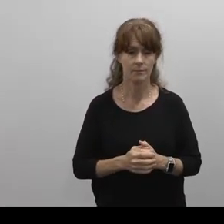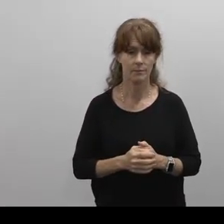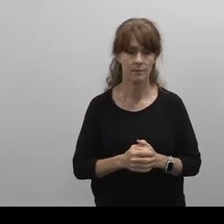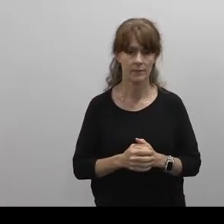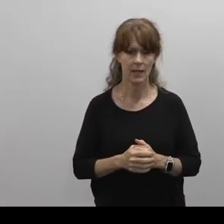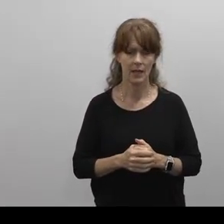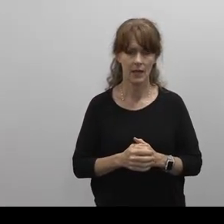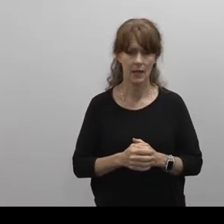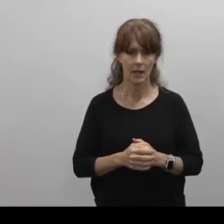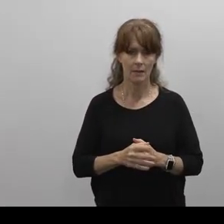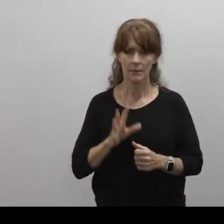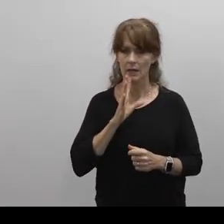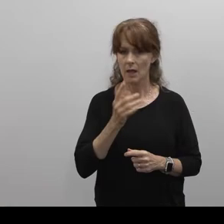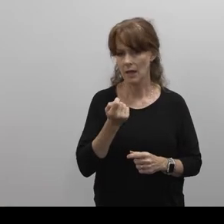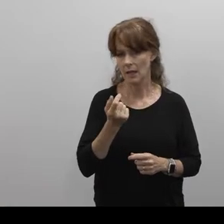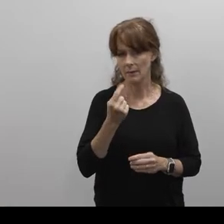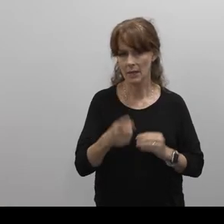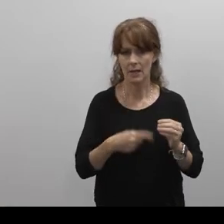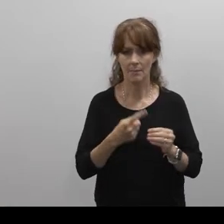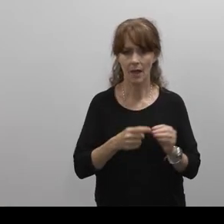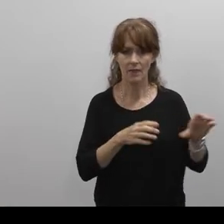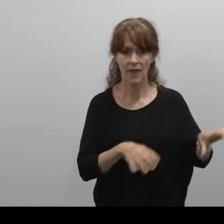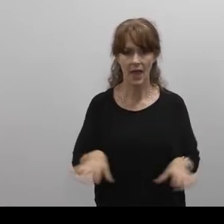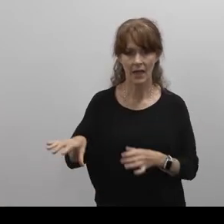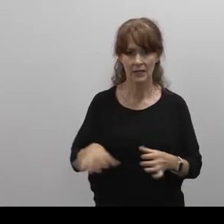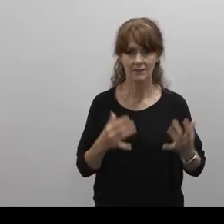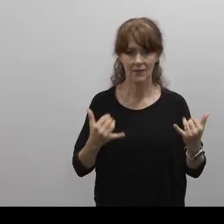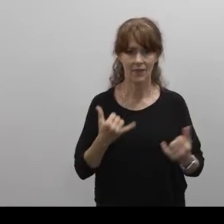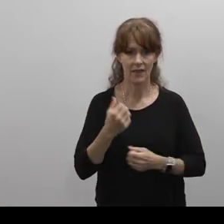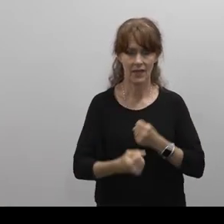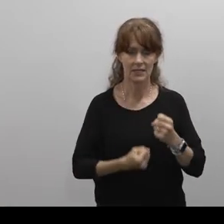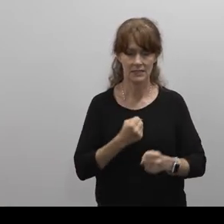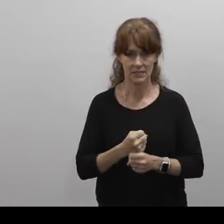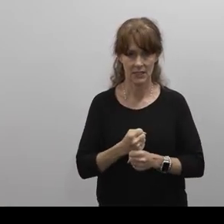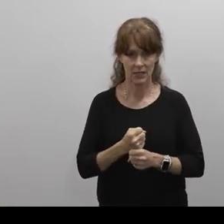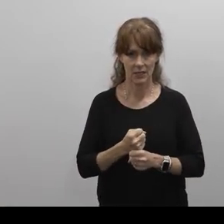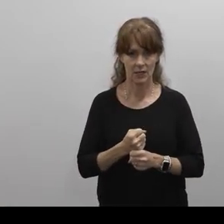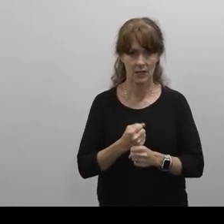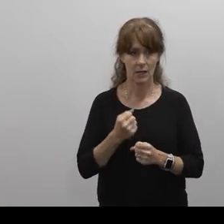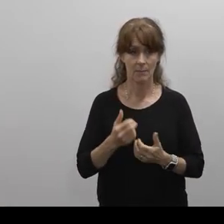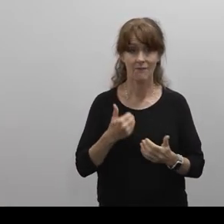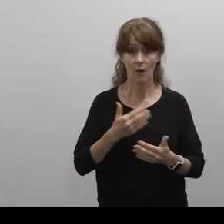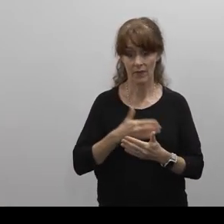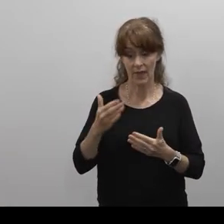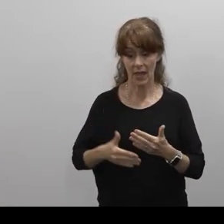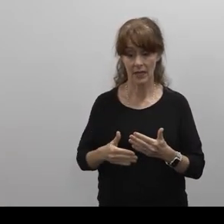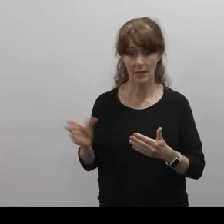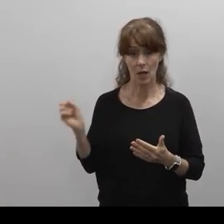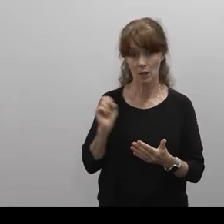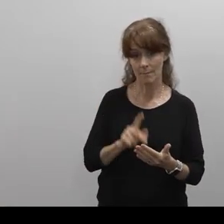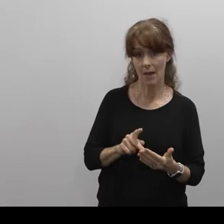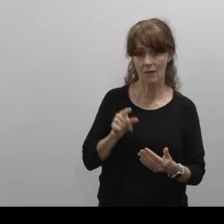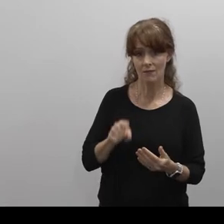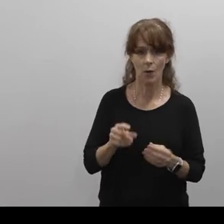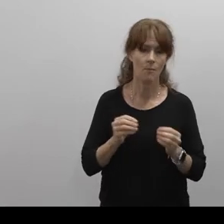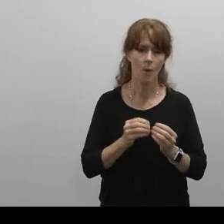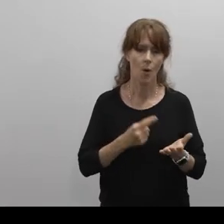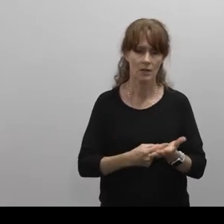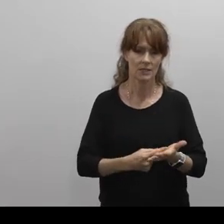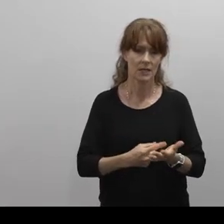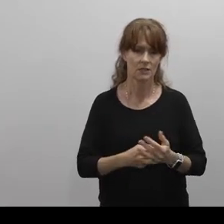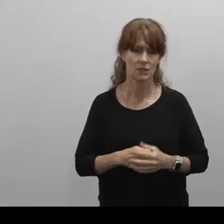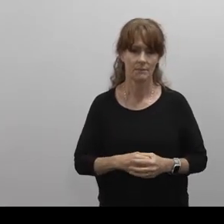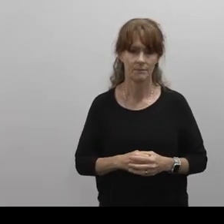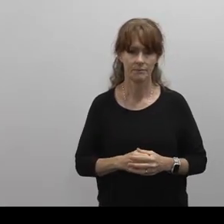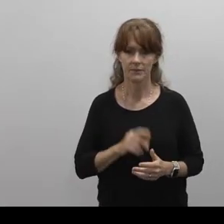2022-2023. And I'm actually gonna talk a little bit about the activities of this year, and then before the end of the presentation, I'll come back to this for more discussion. But we are